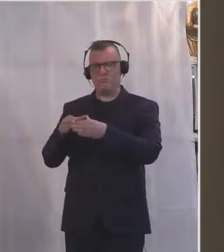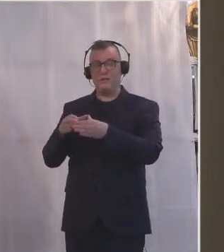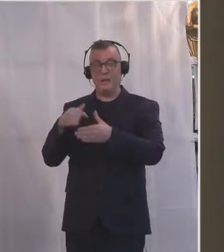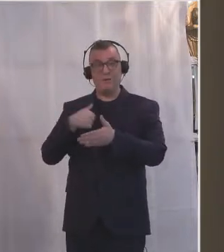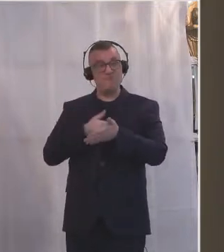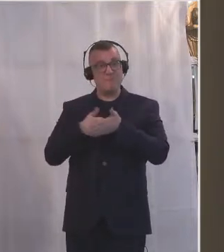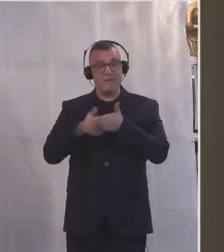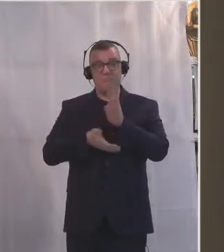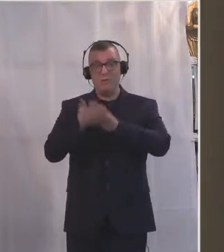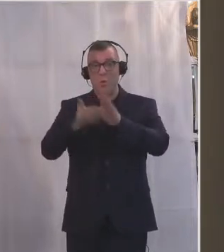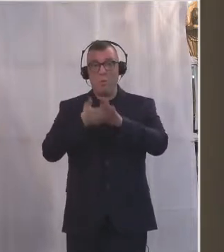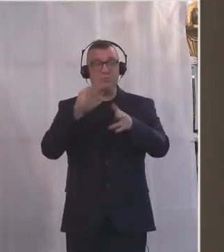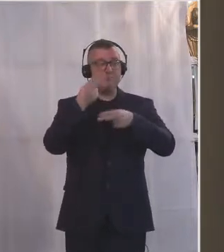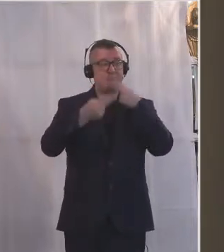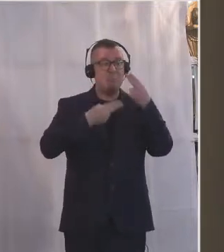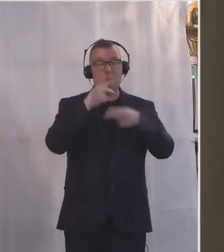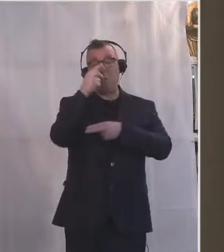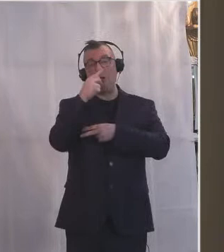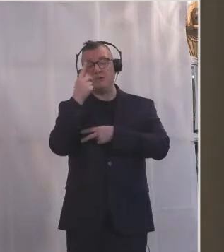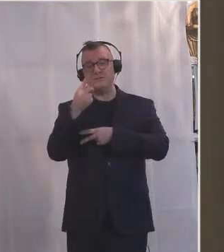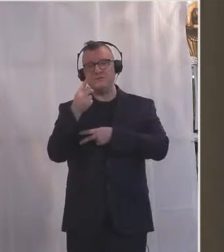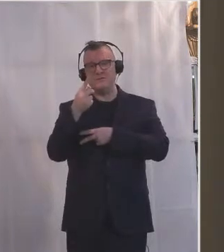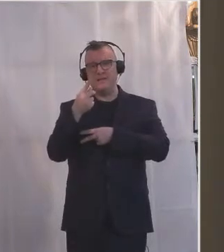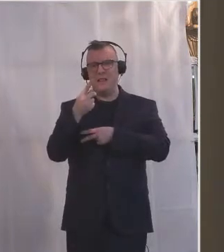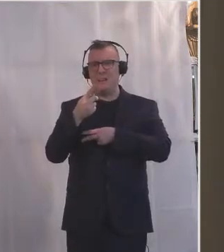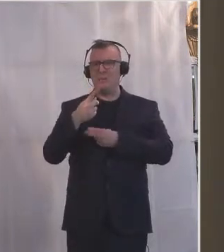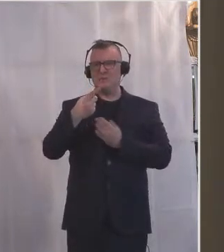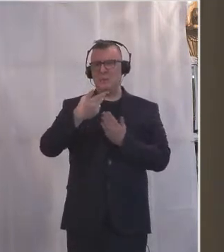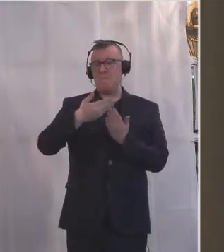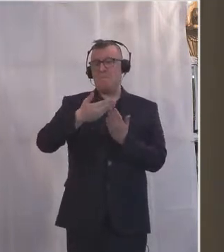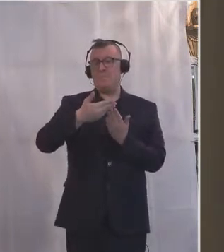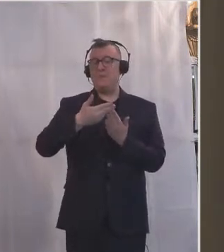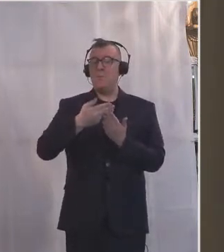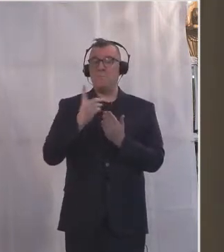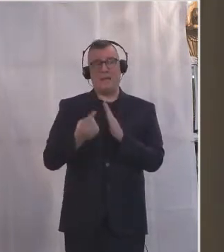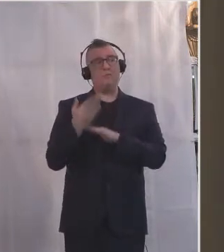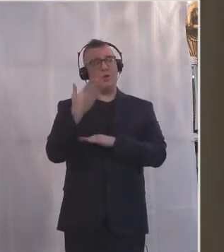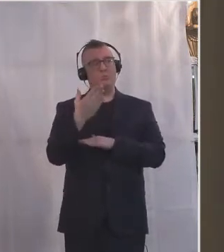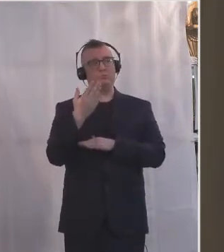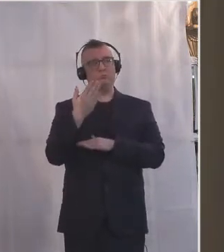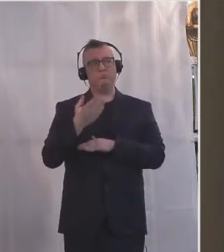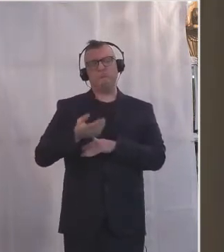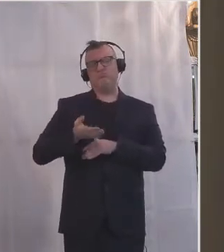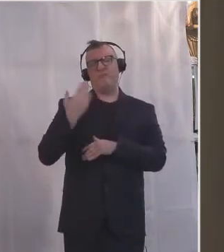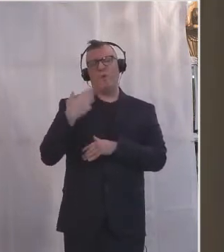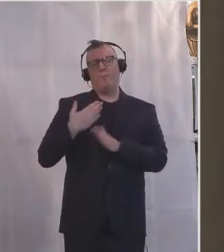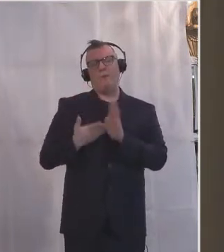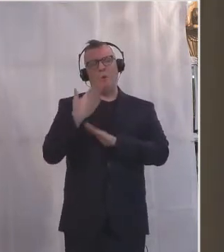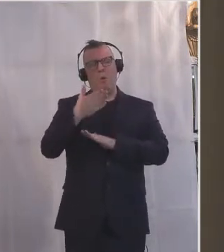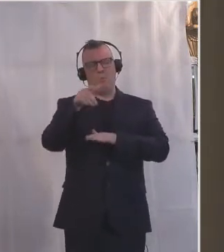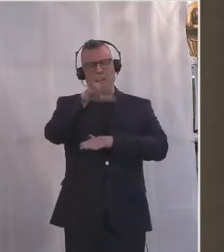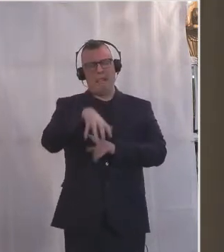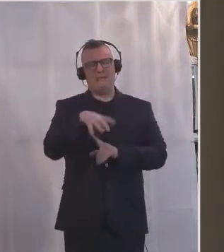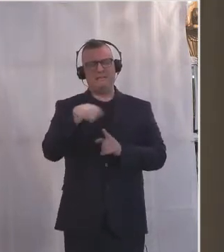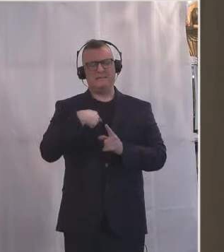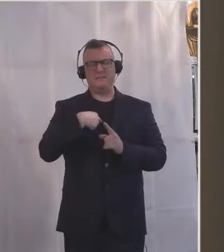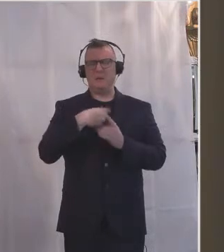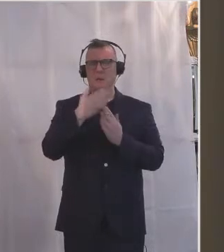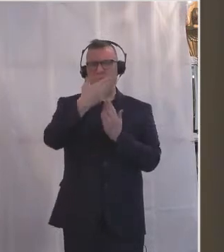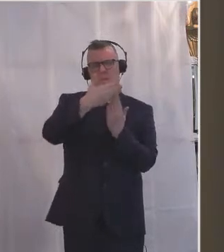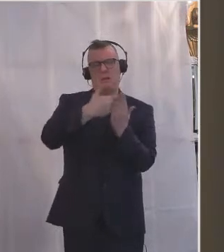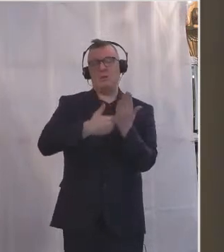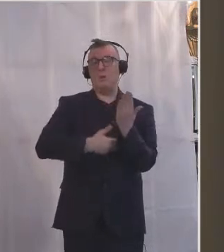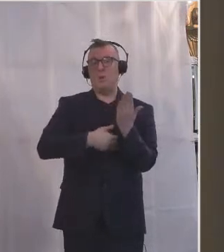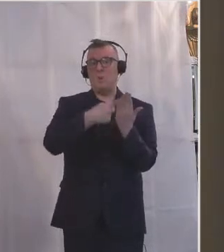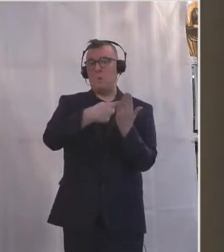the other night where there was a menu actually with my name on it. So there was in some fancy place And I look at that sometimes and think, my God, what would my